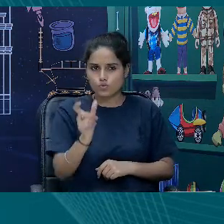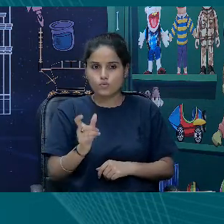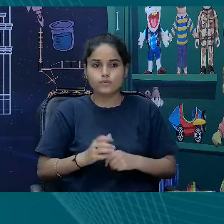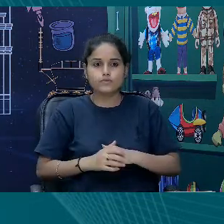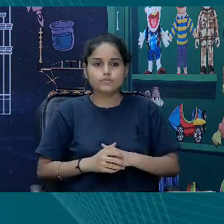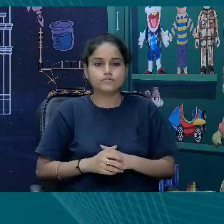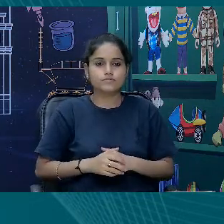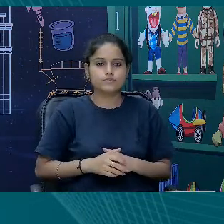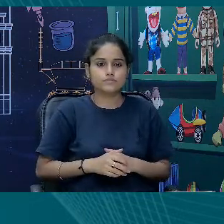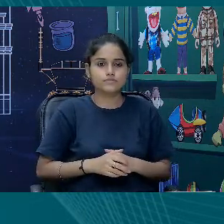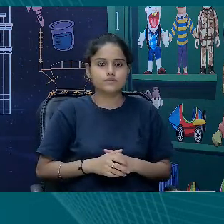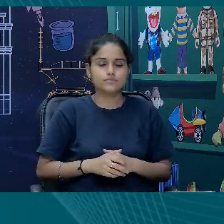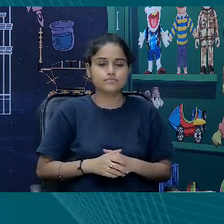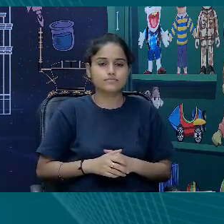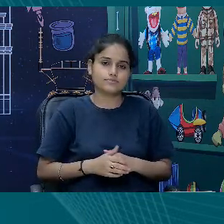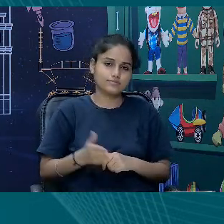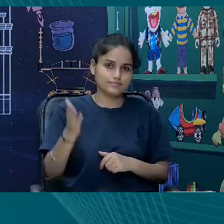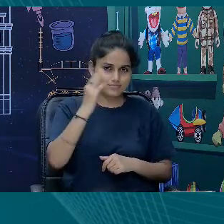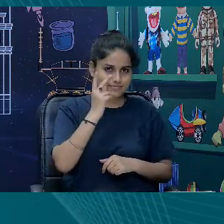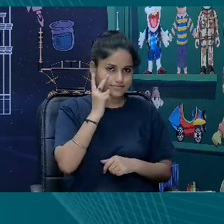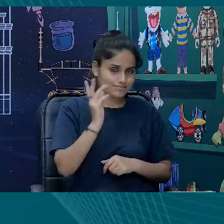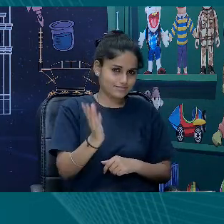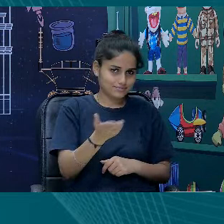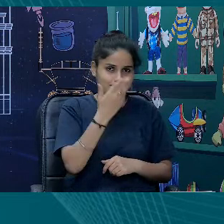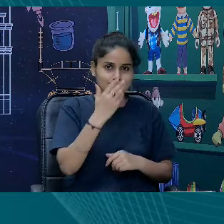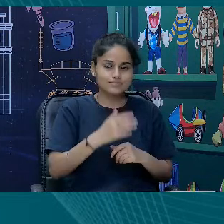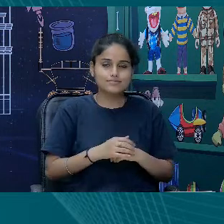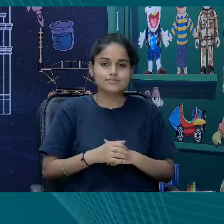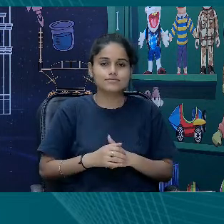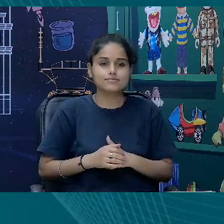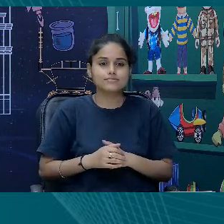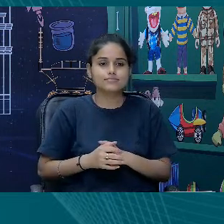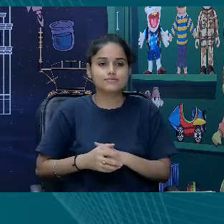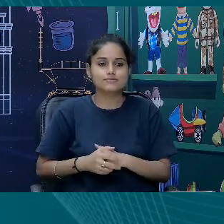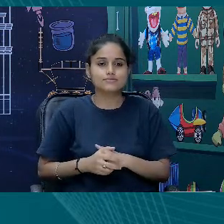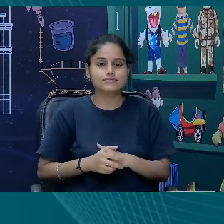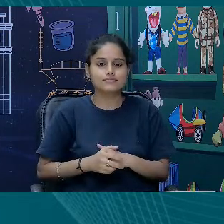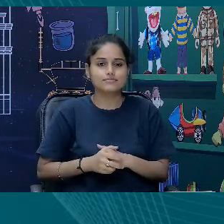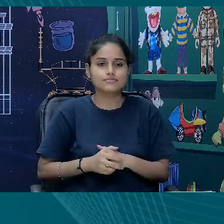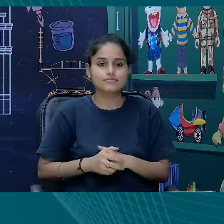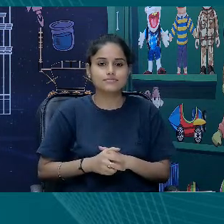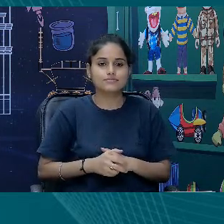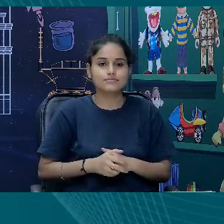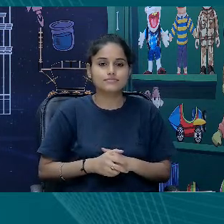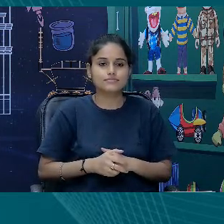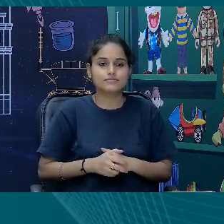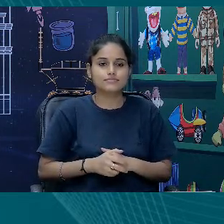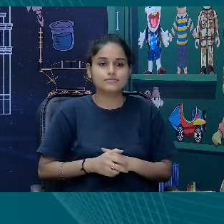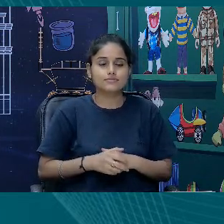we are going to do today. So let's do these words together.